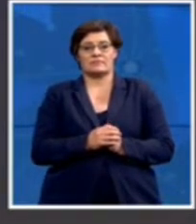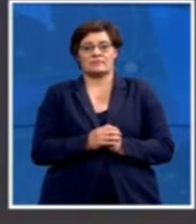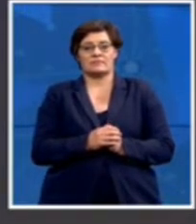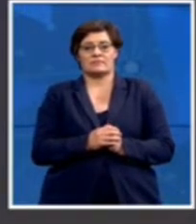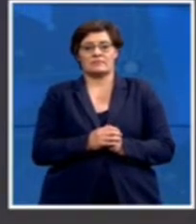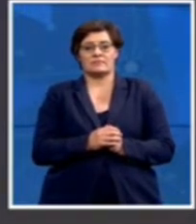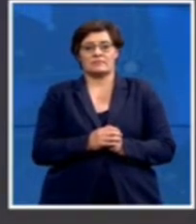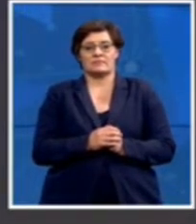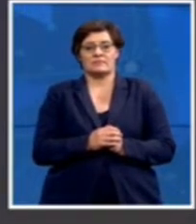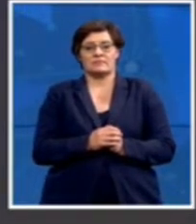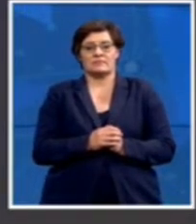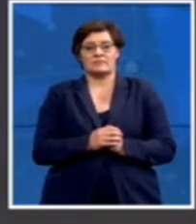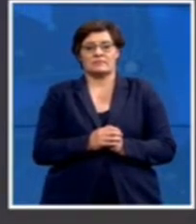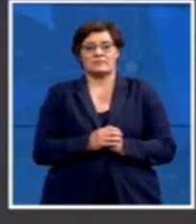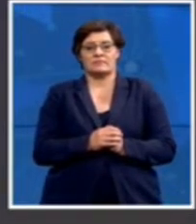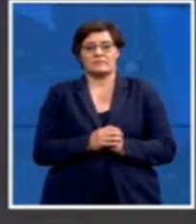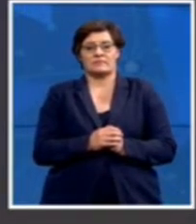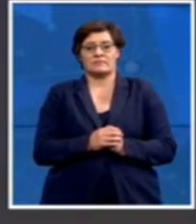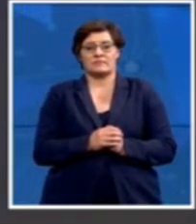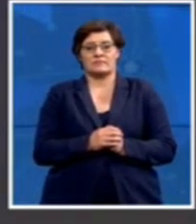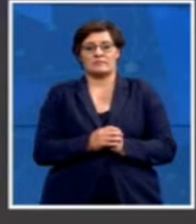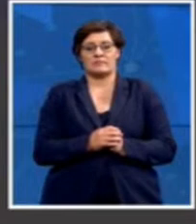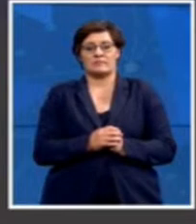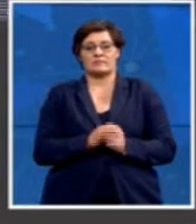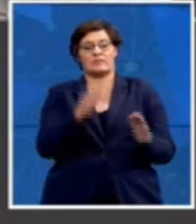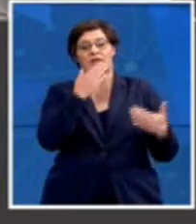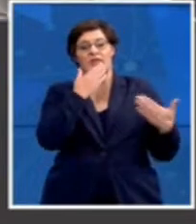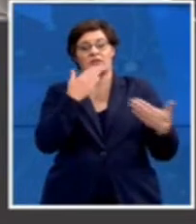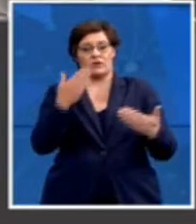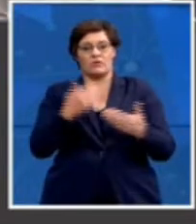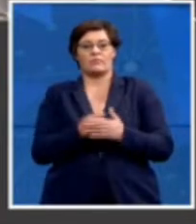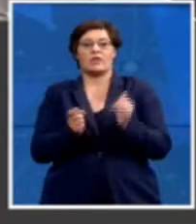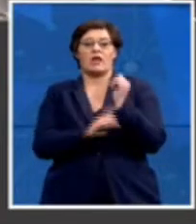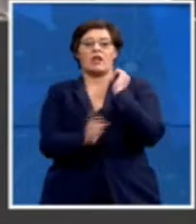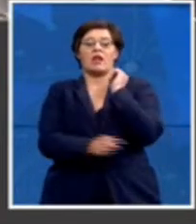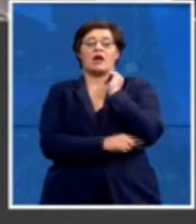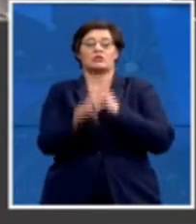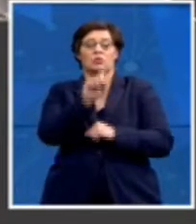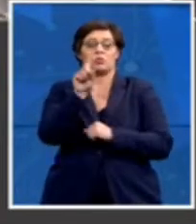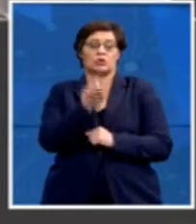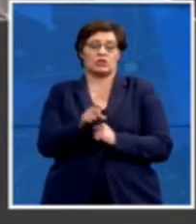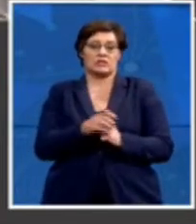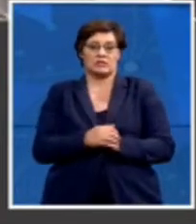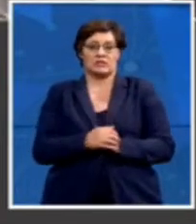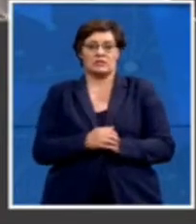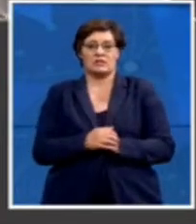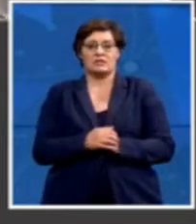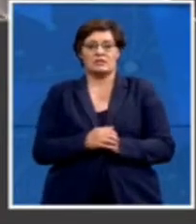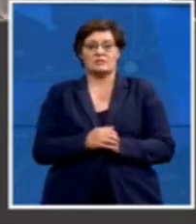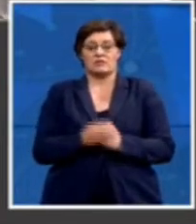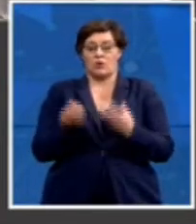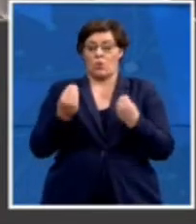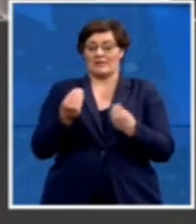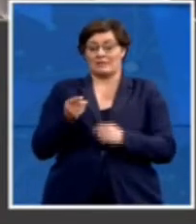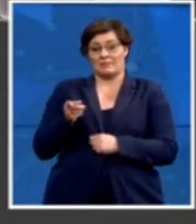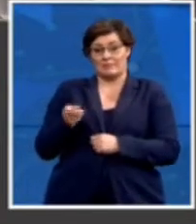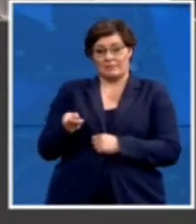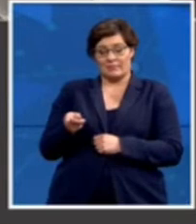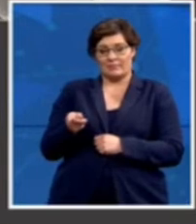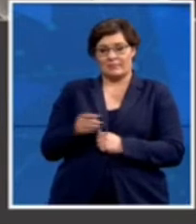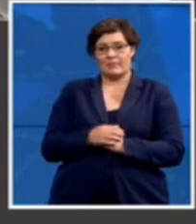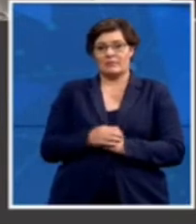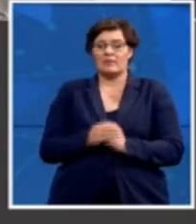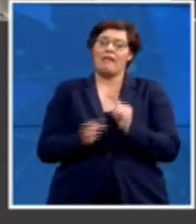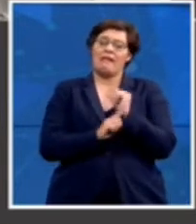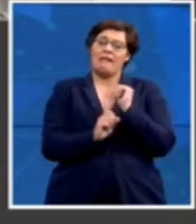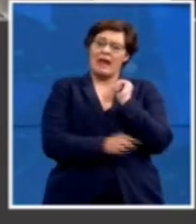Monday, thank you. The last question, which is on my WhatsApp, and that is the absolute last question, comes from Paul